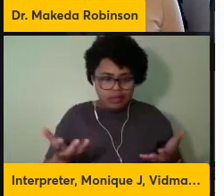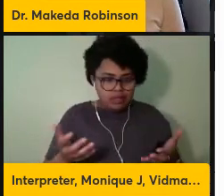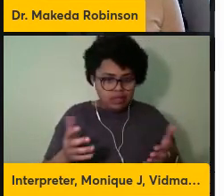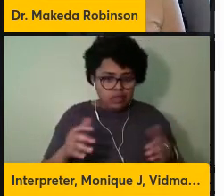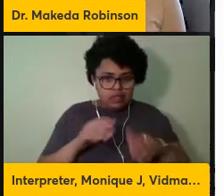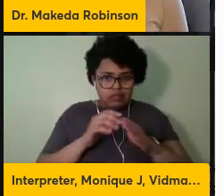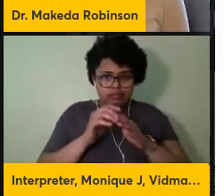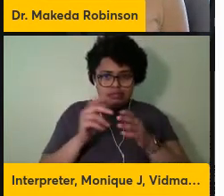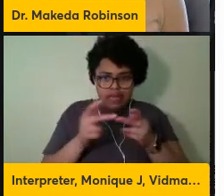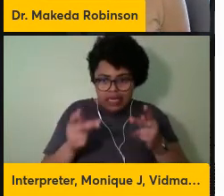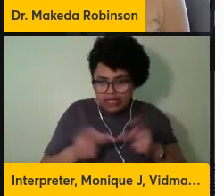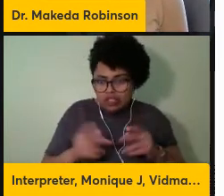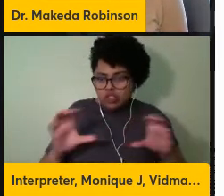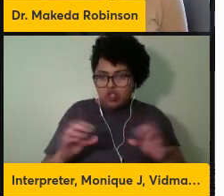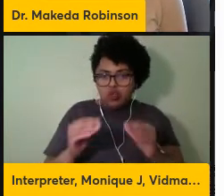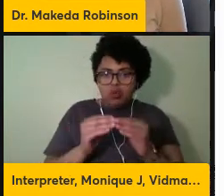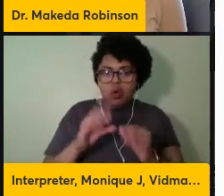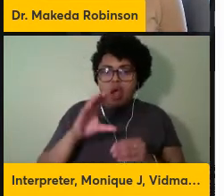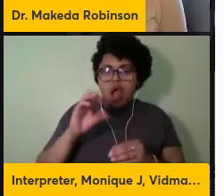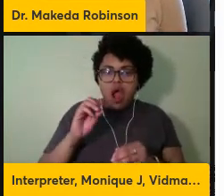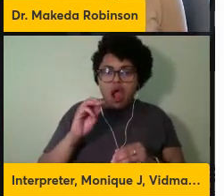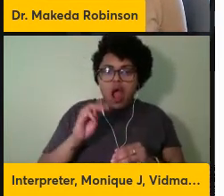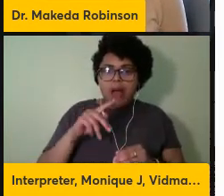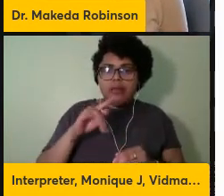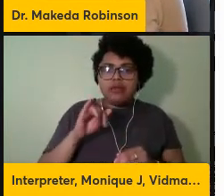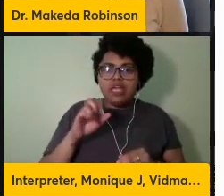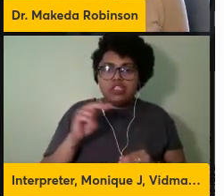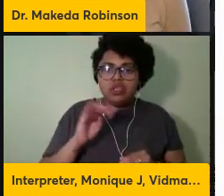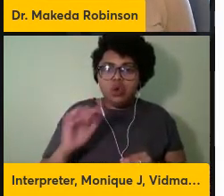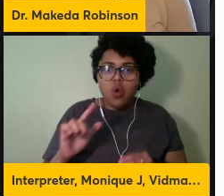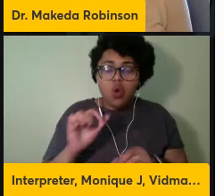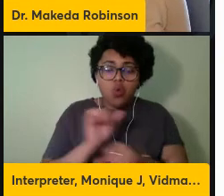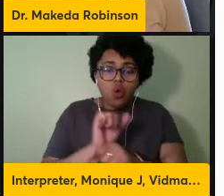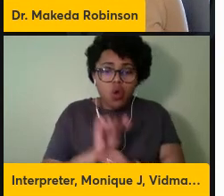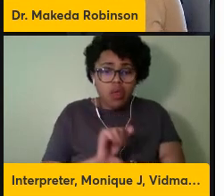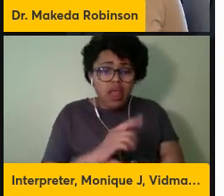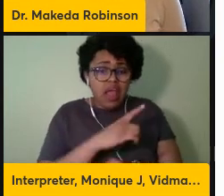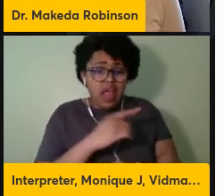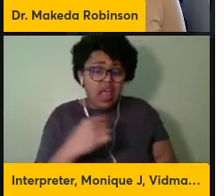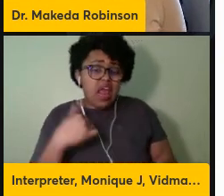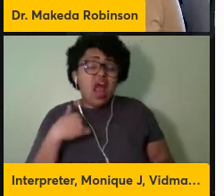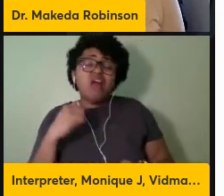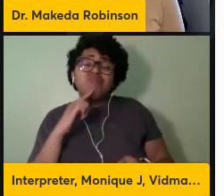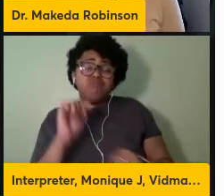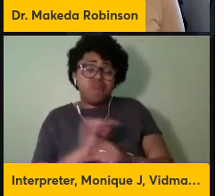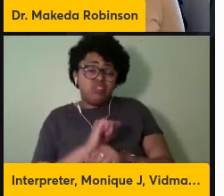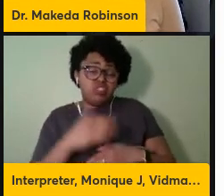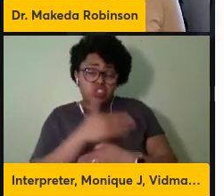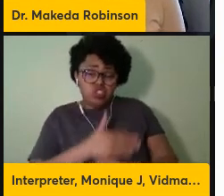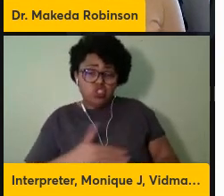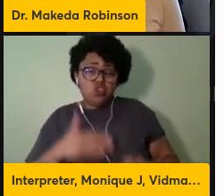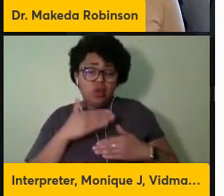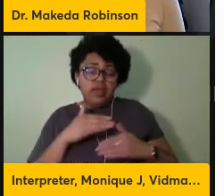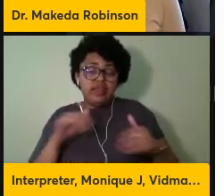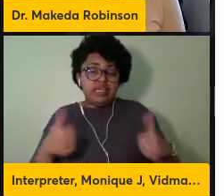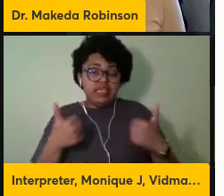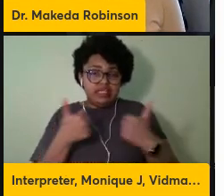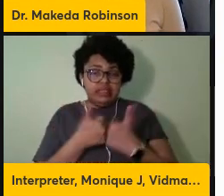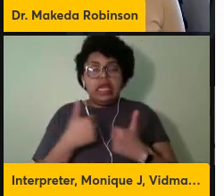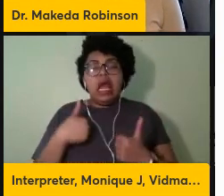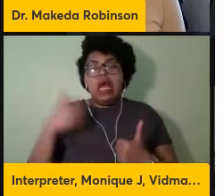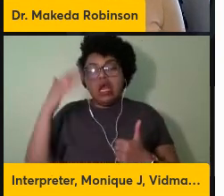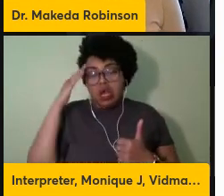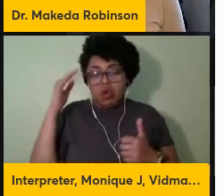work and to find joy in the challenges. So I know this year has been really challenging for almost everyone in some way,